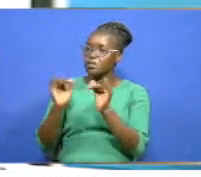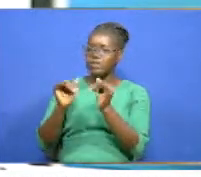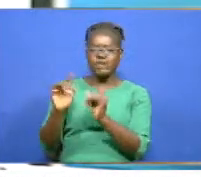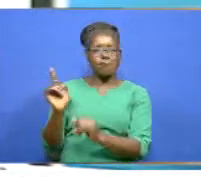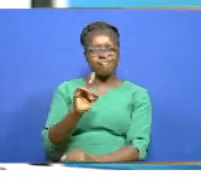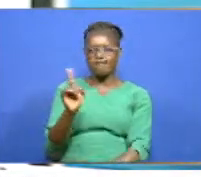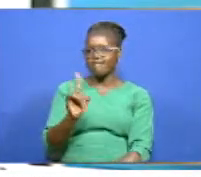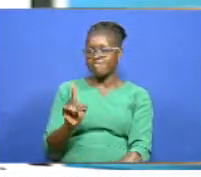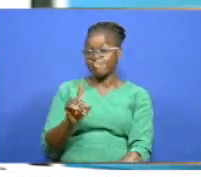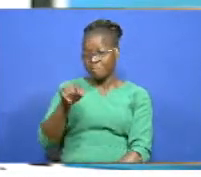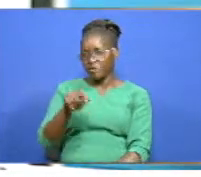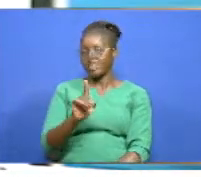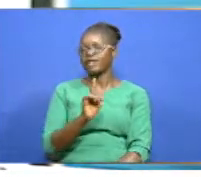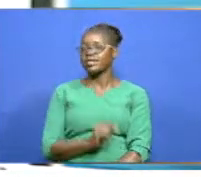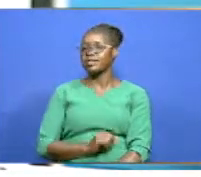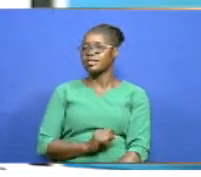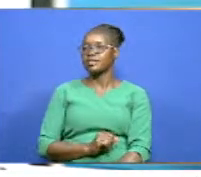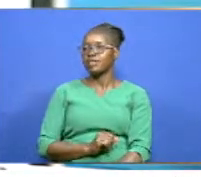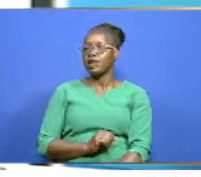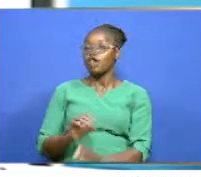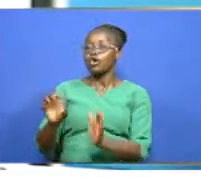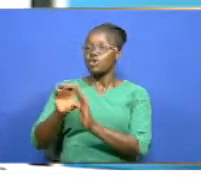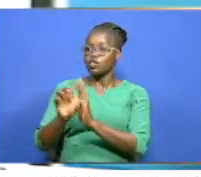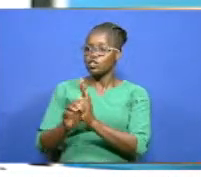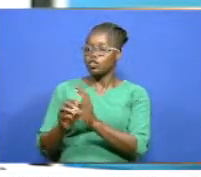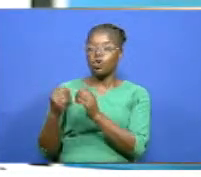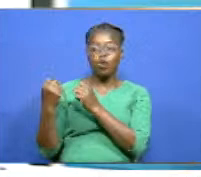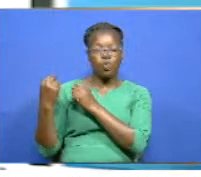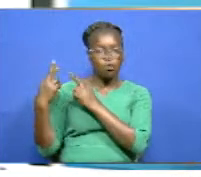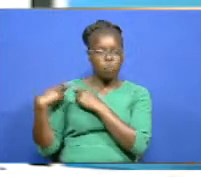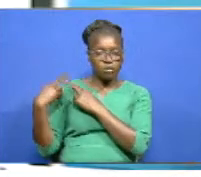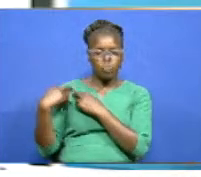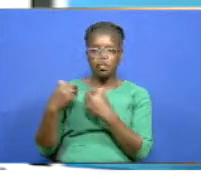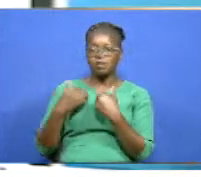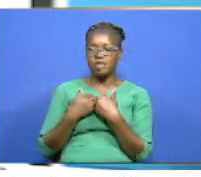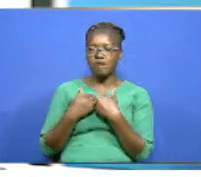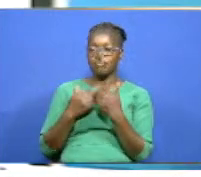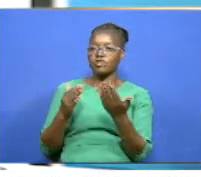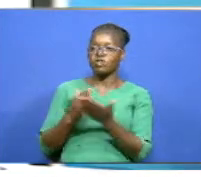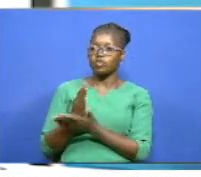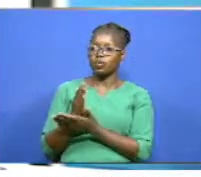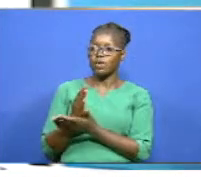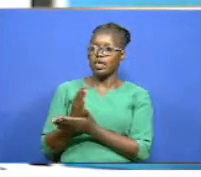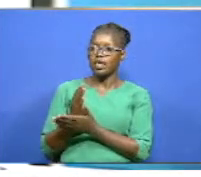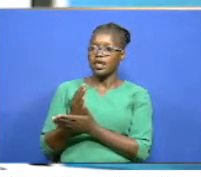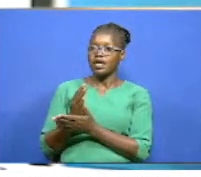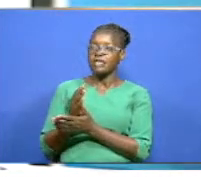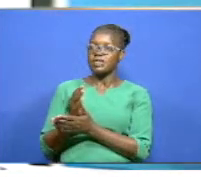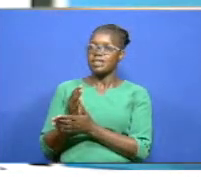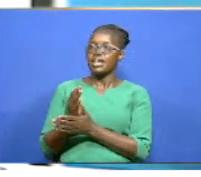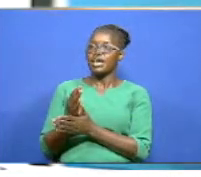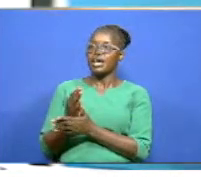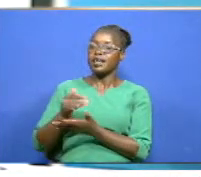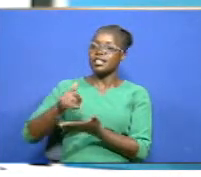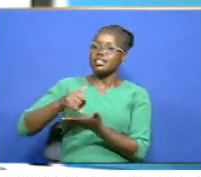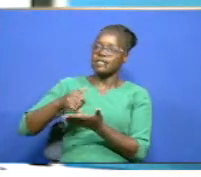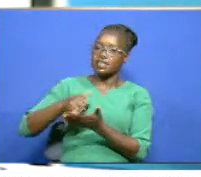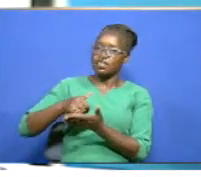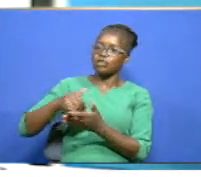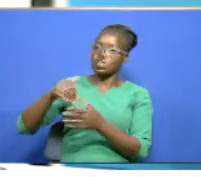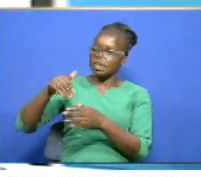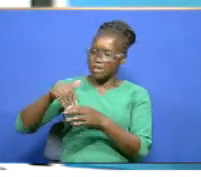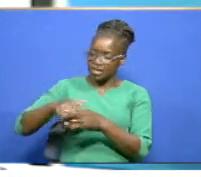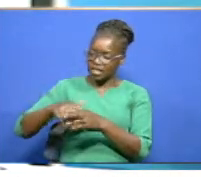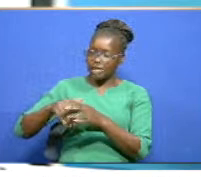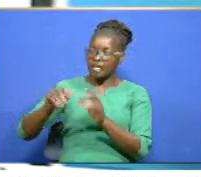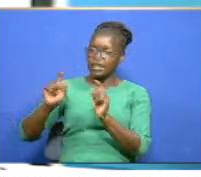that responsibility to the media. They have a constitutional mandate to ensure that there is integration among ethnic communities and